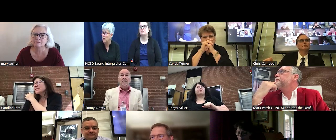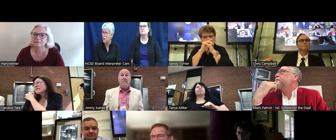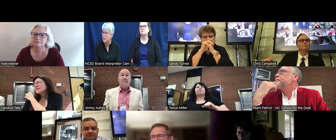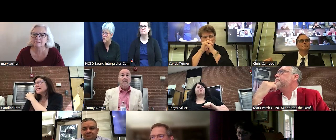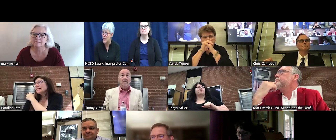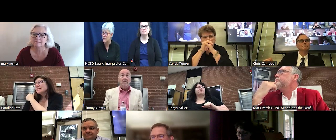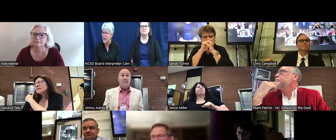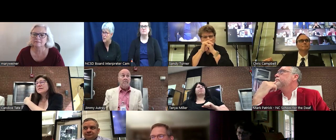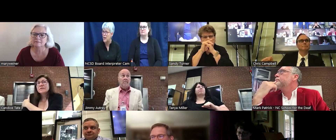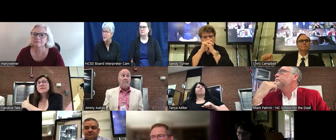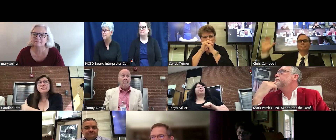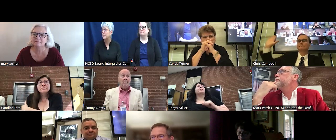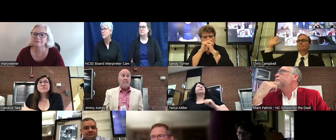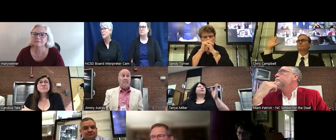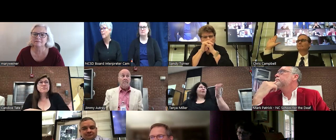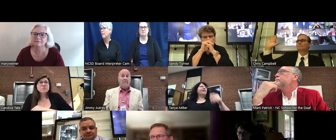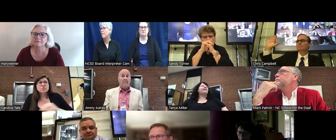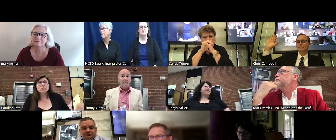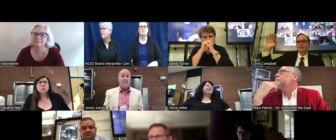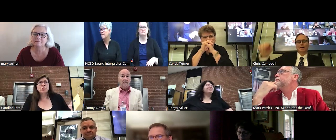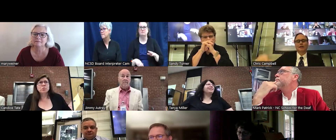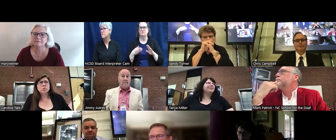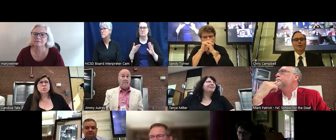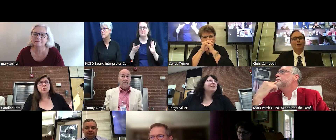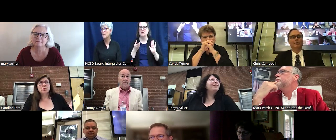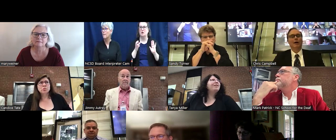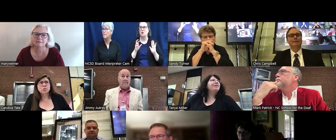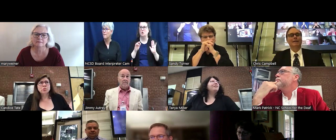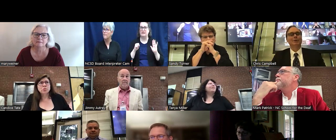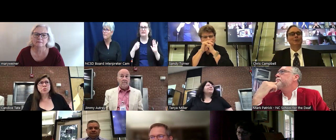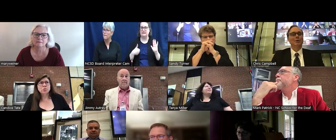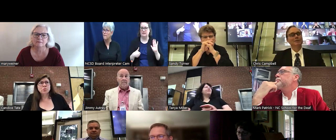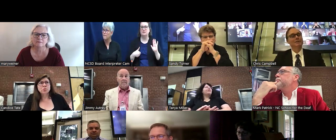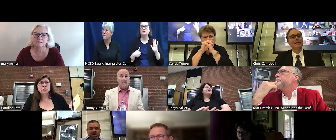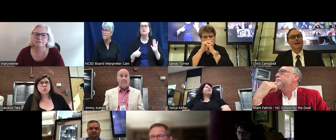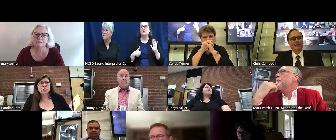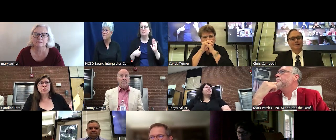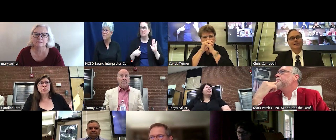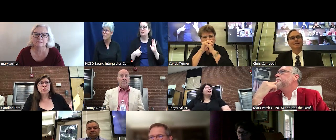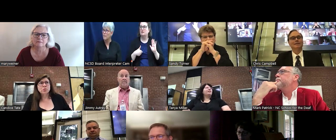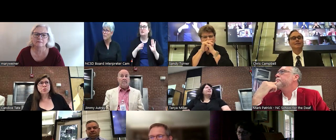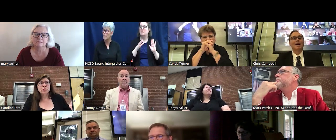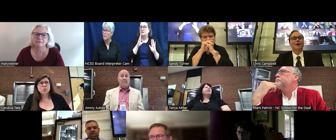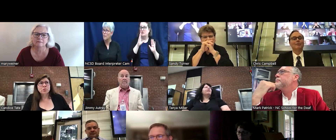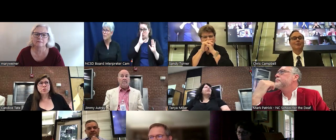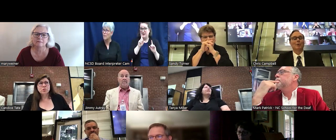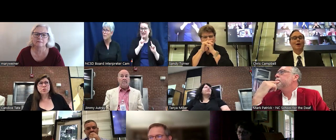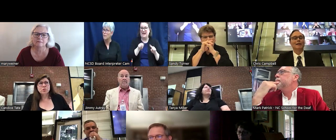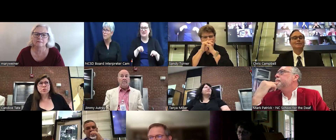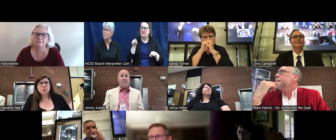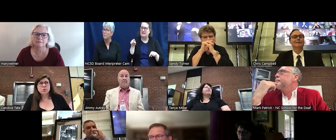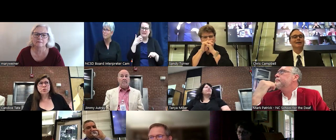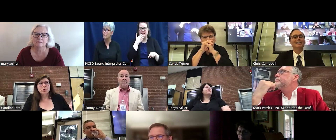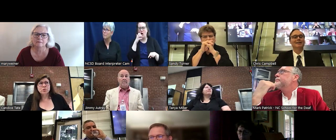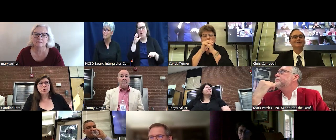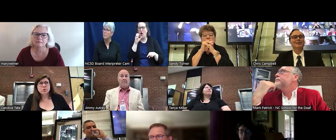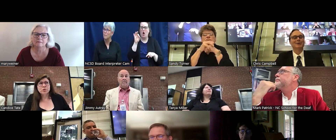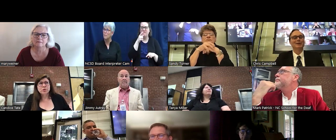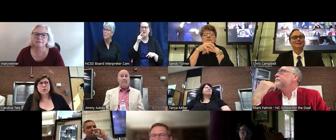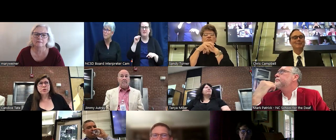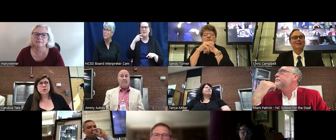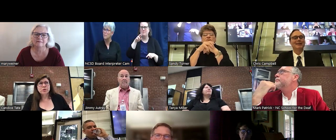meeting or if it was handed out today. So the direct answer to your question, Tammy, is that this is hot off the press. It